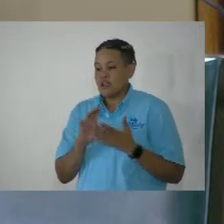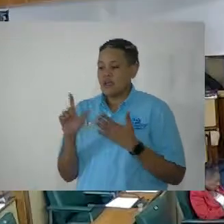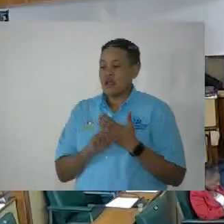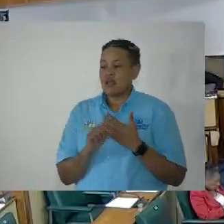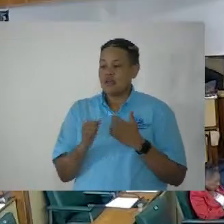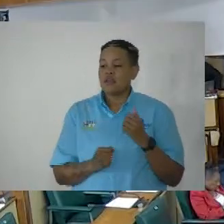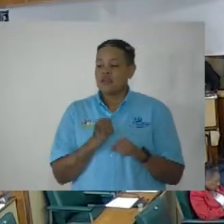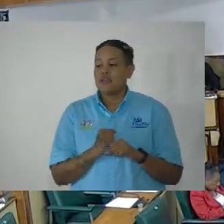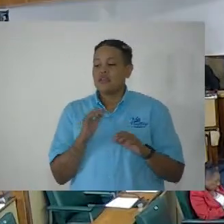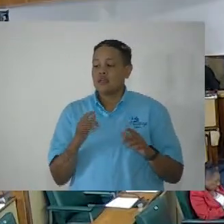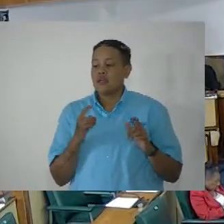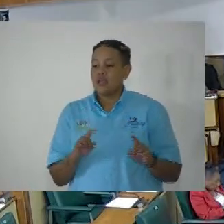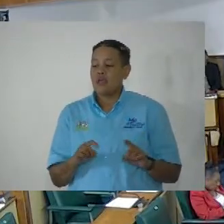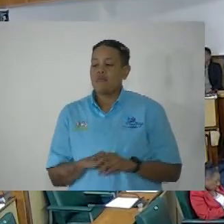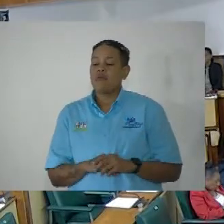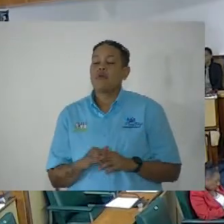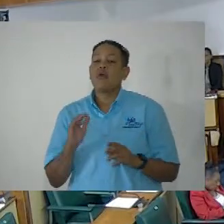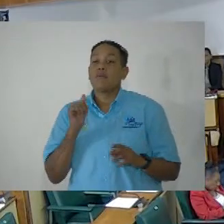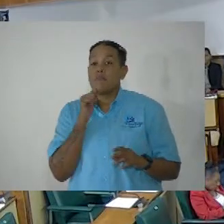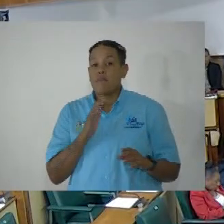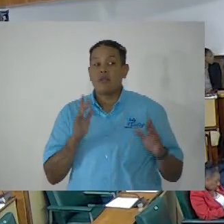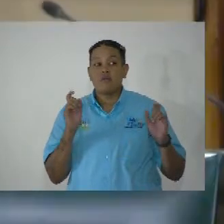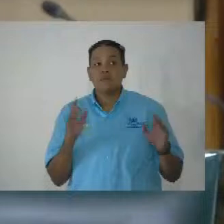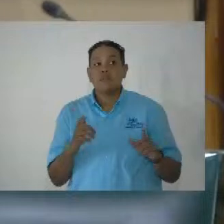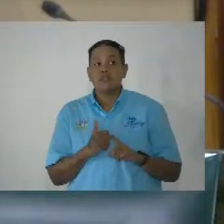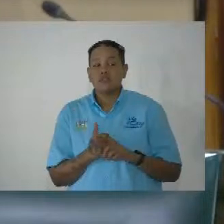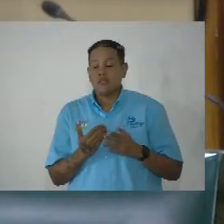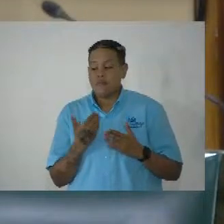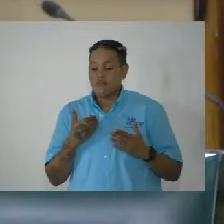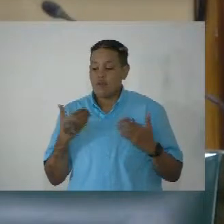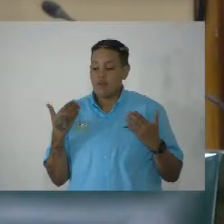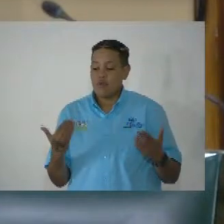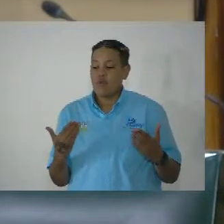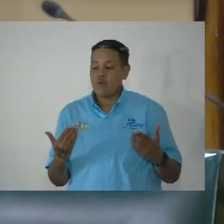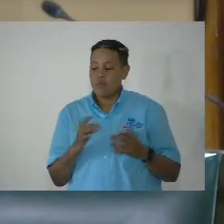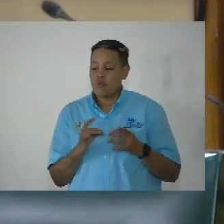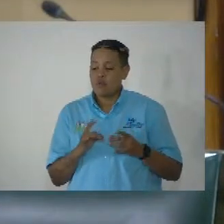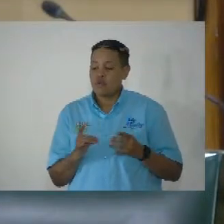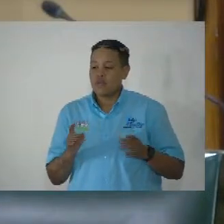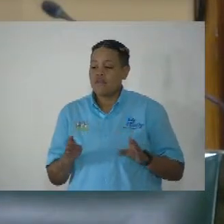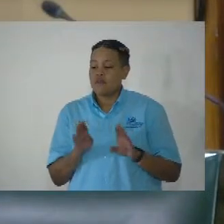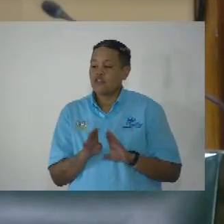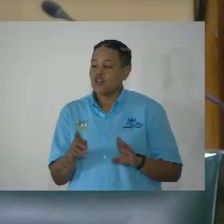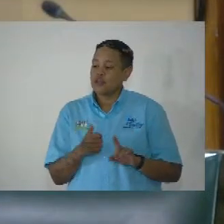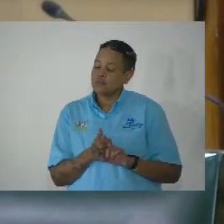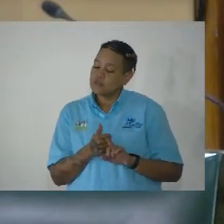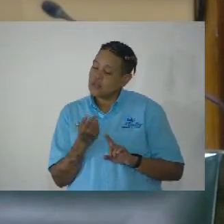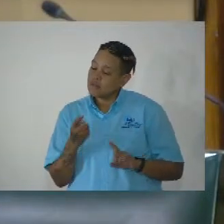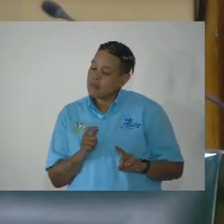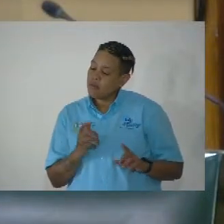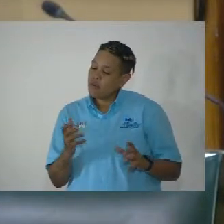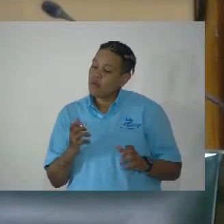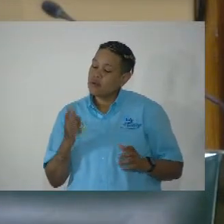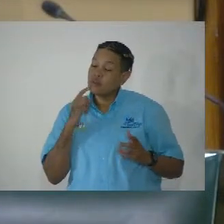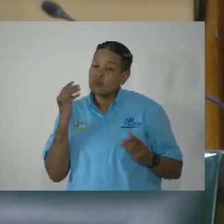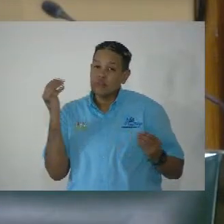is. Madam Speaker, before the motion of adjournment, I'd like to